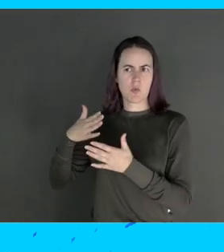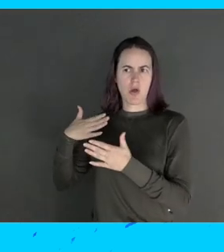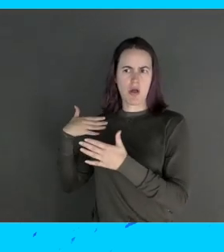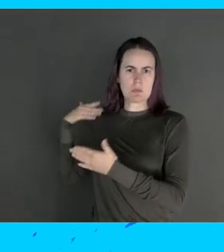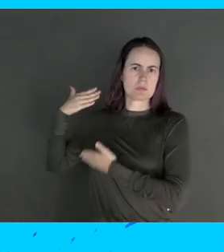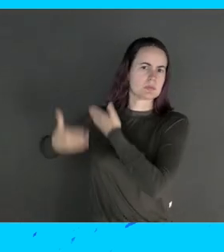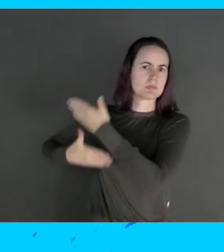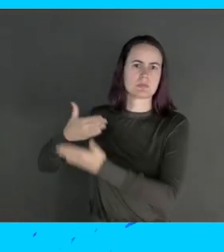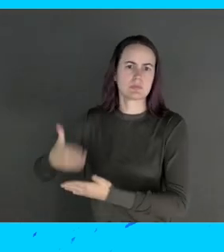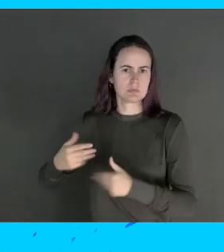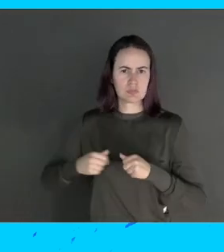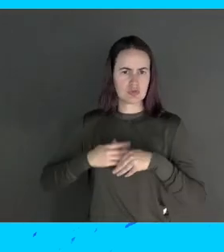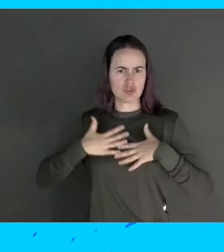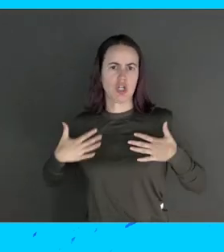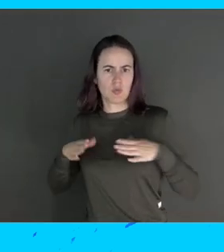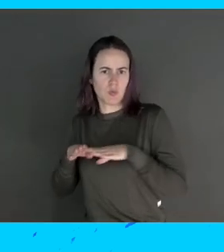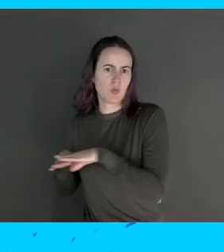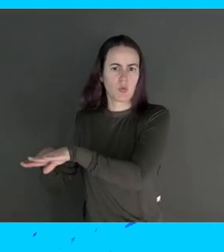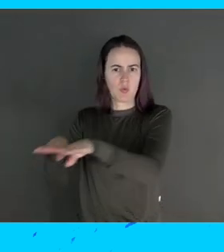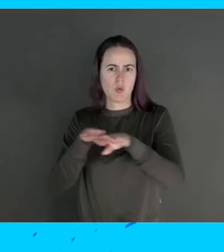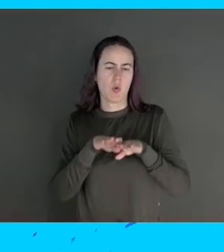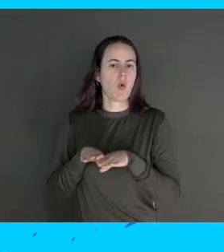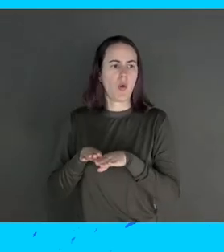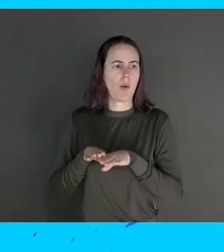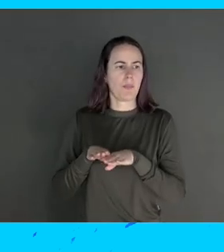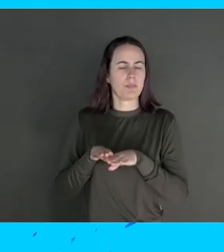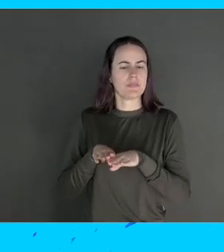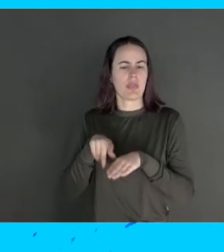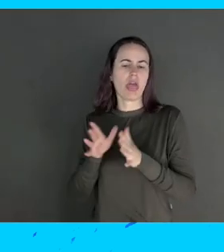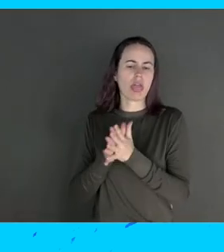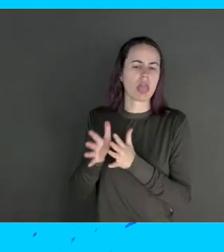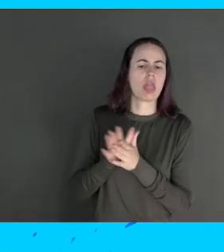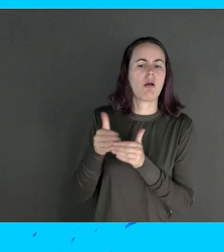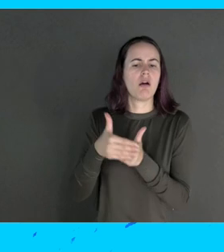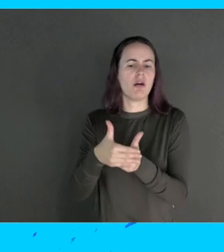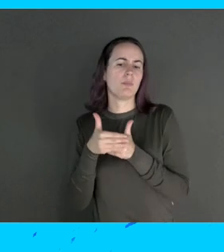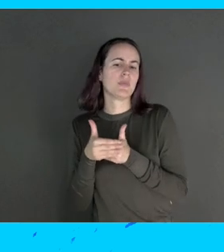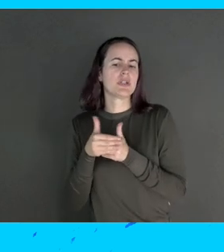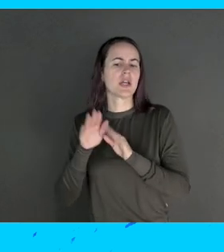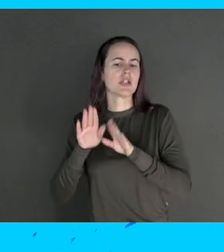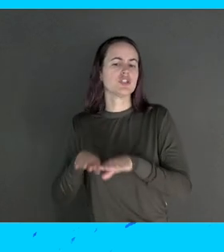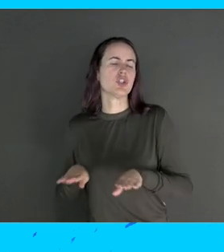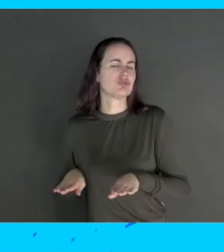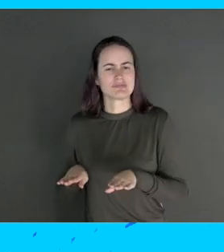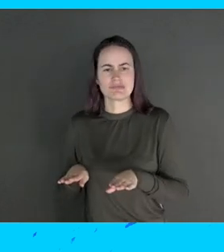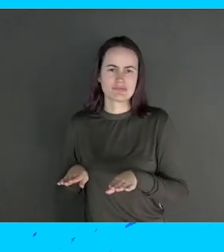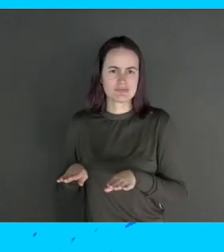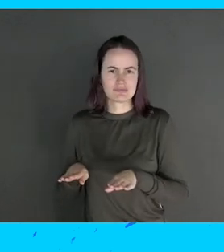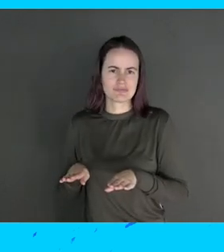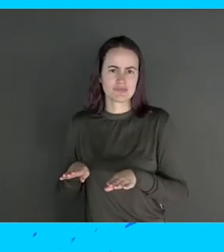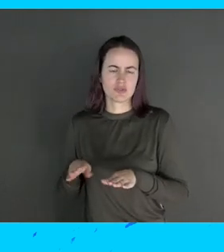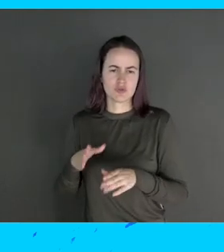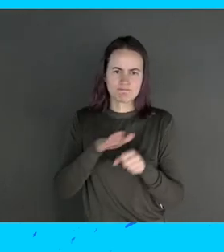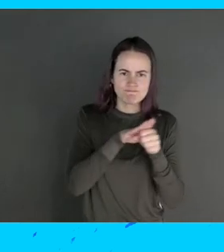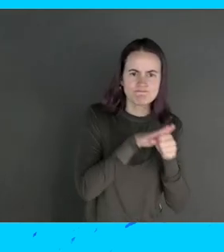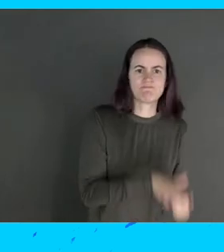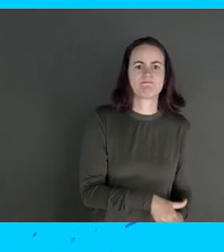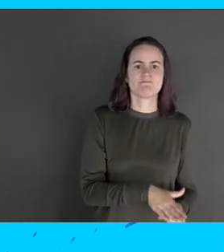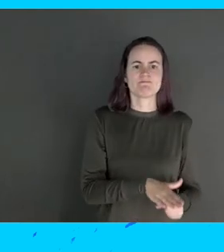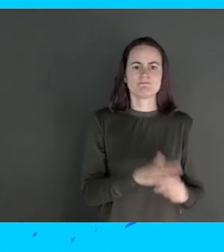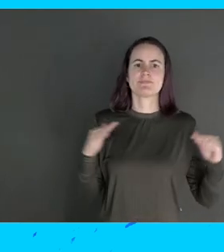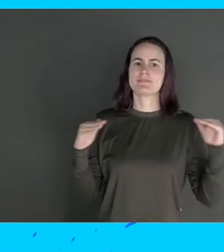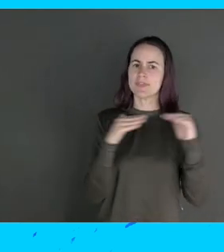and the excuse of protecting children to try and portray the movement for equal